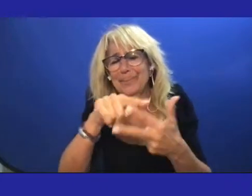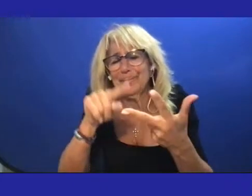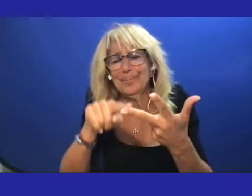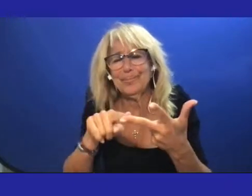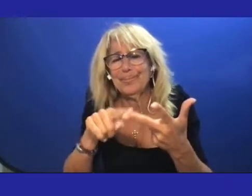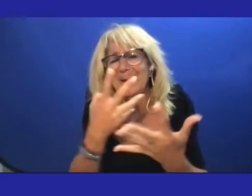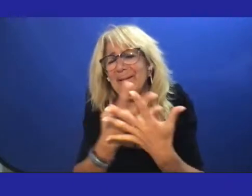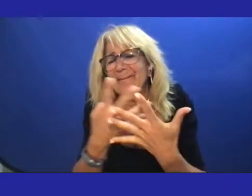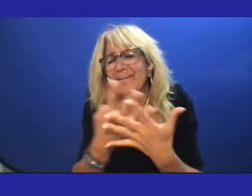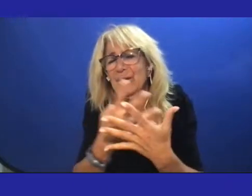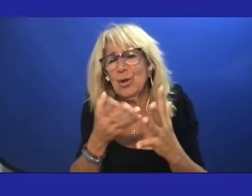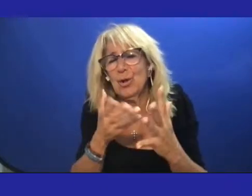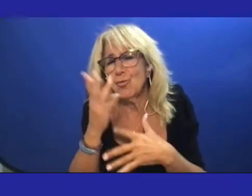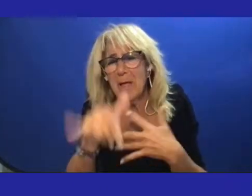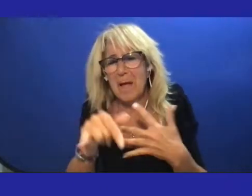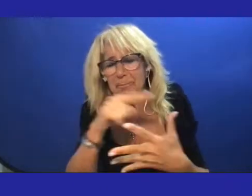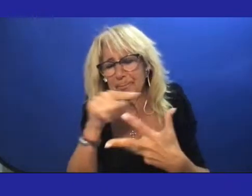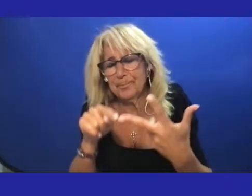Next slide.